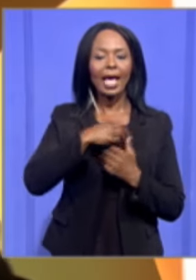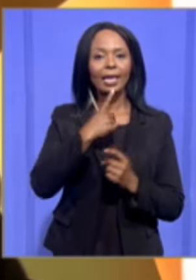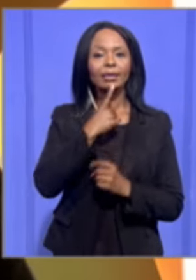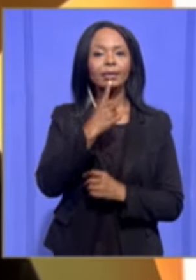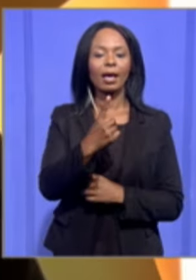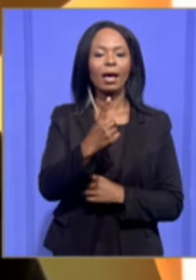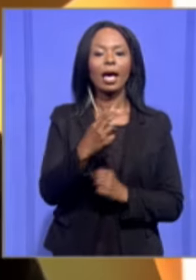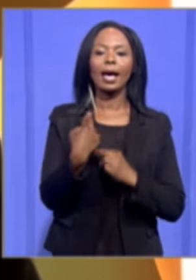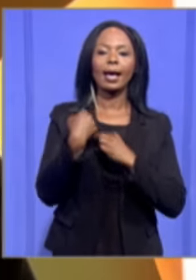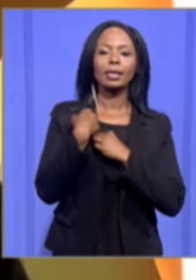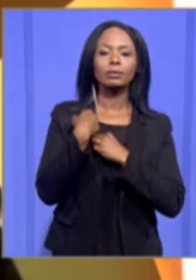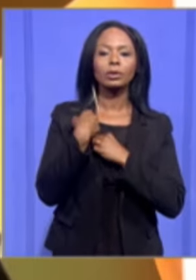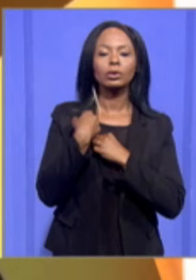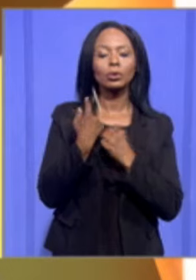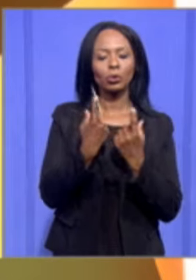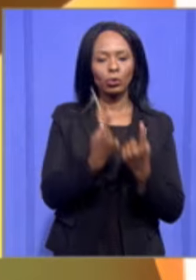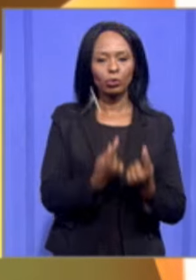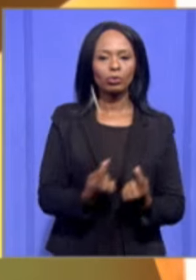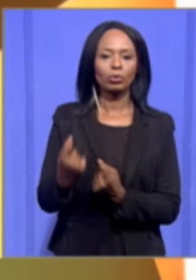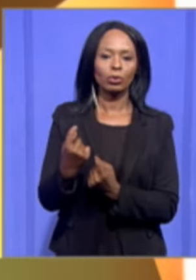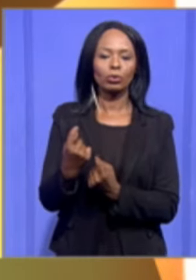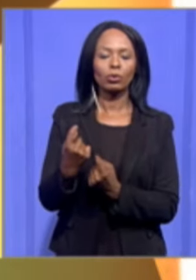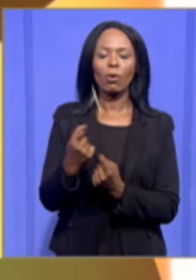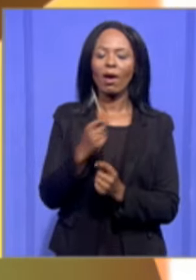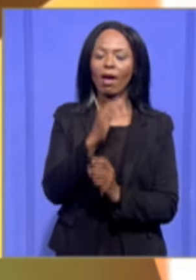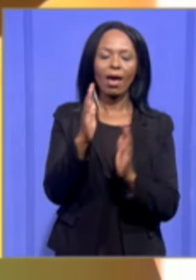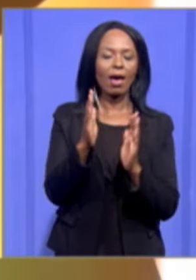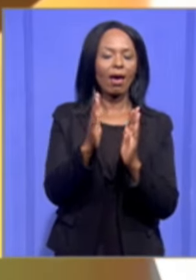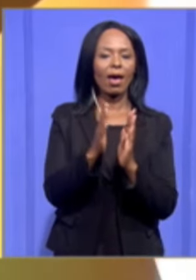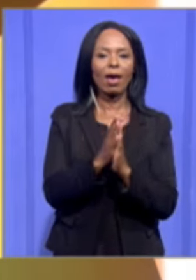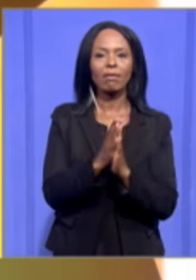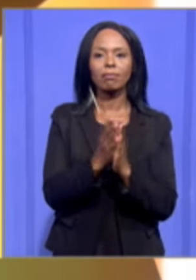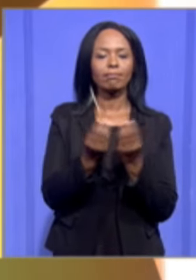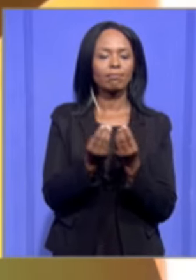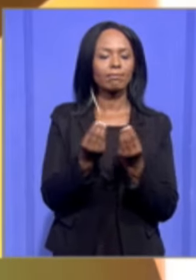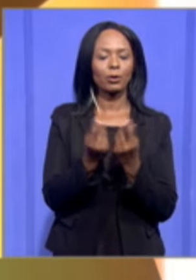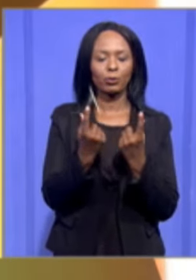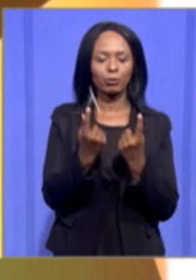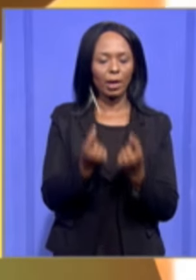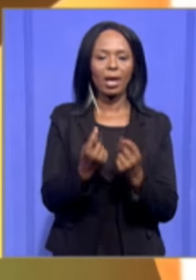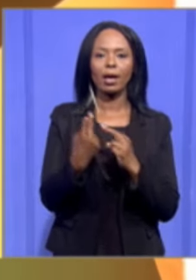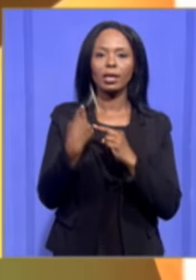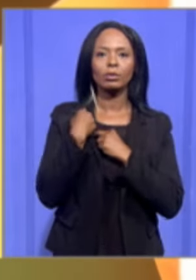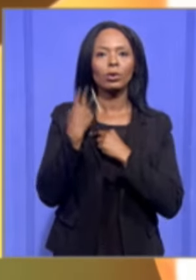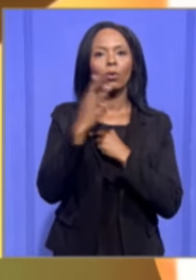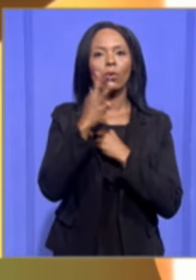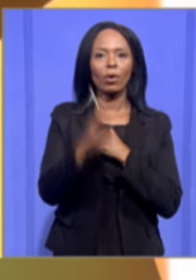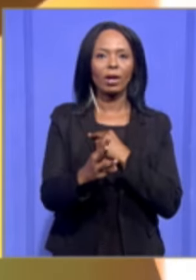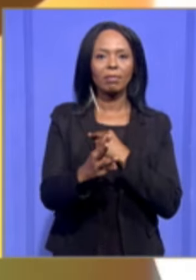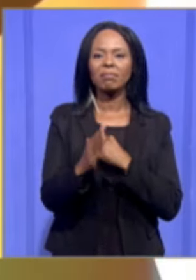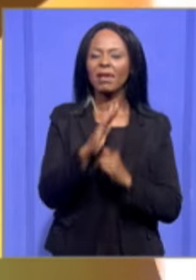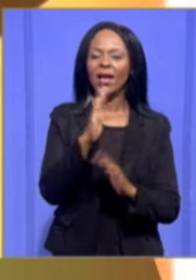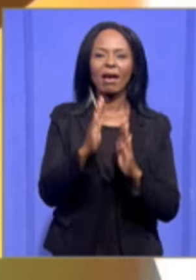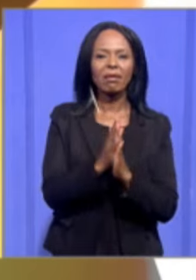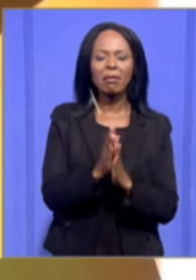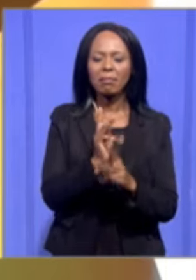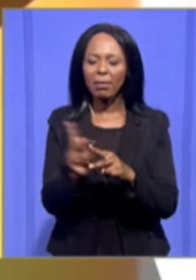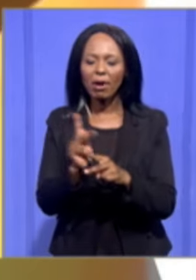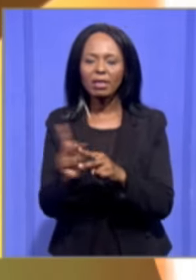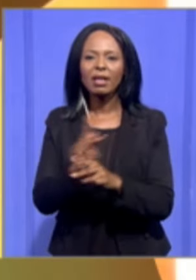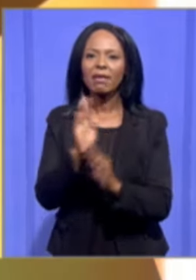take responsibility for all the arrangements that need to be made to put them